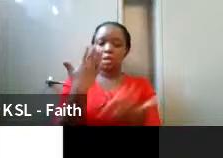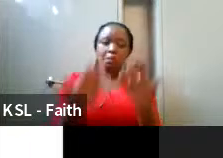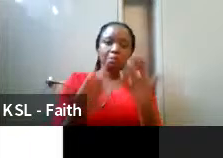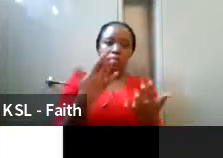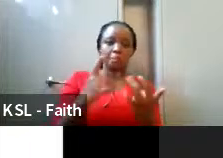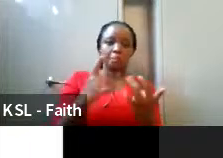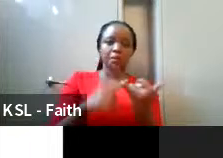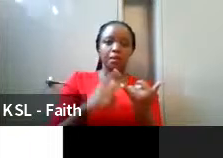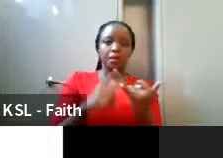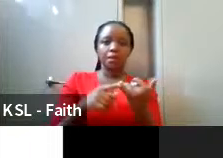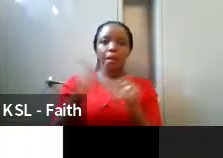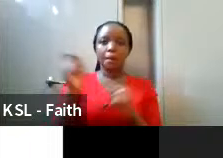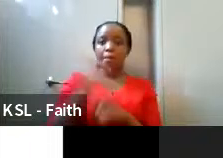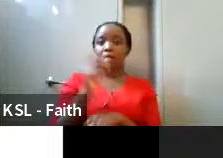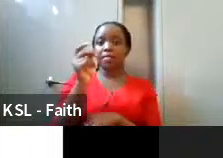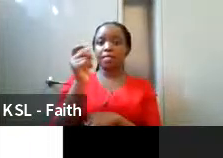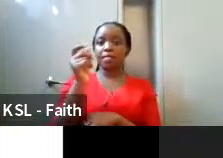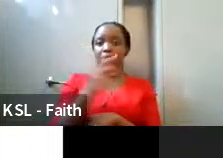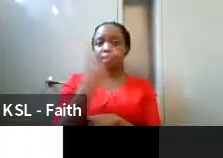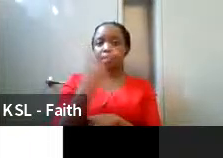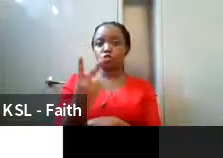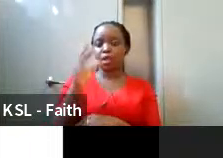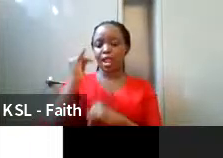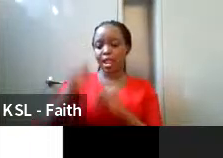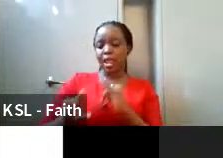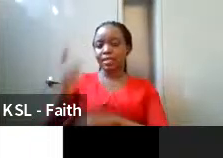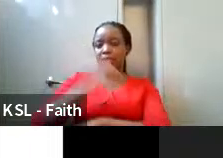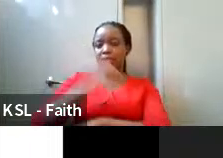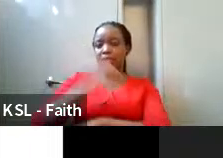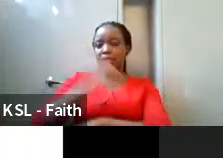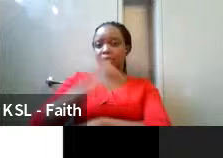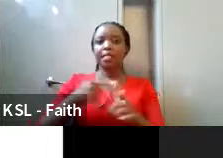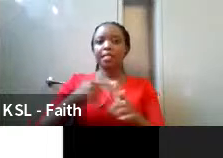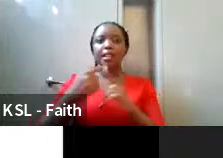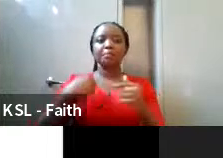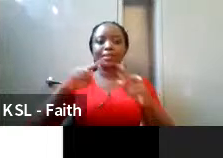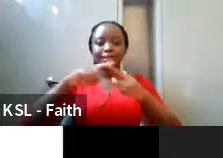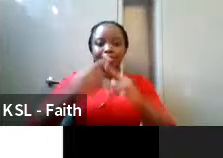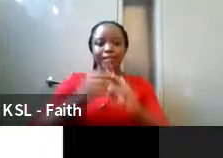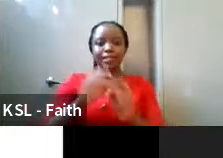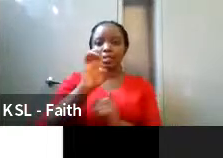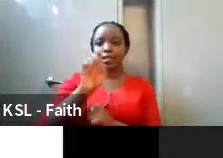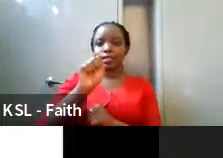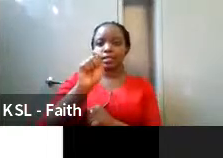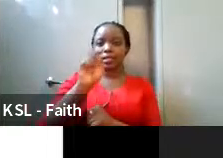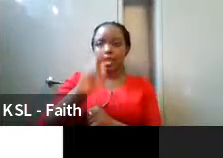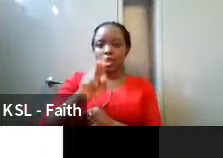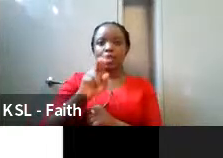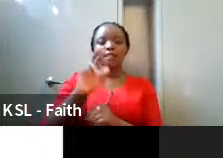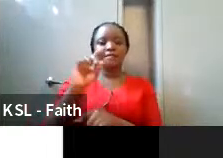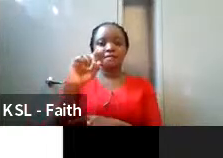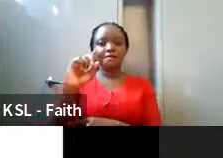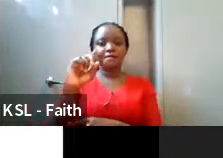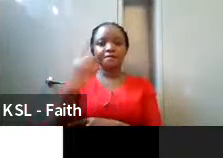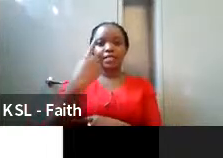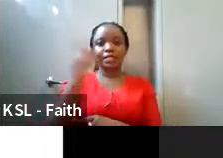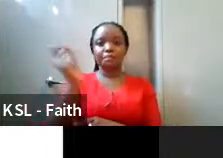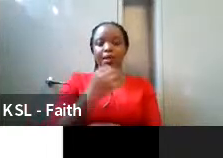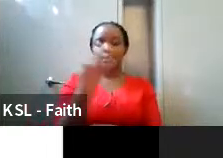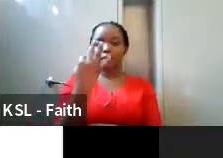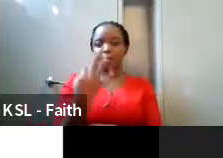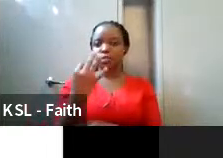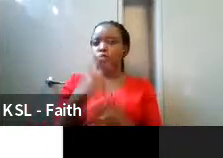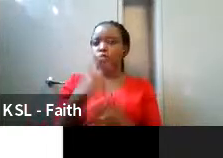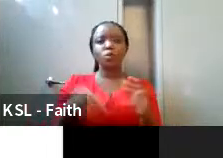Feb, the last day of the month, and then I run the ETR 1st of March. So what